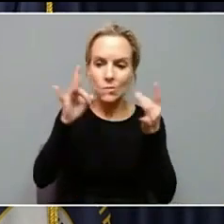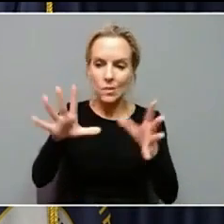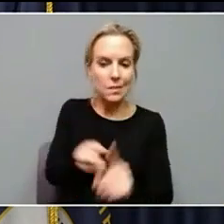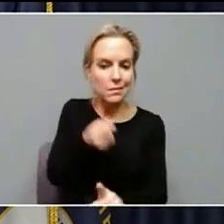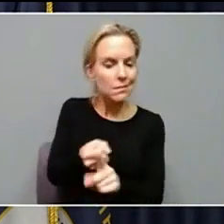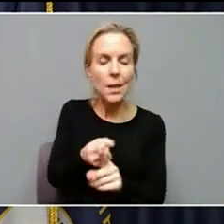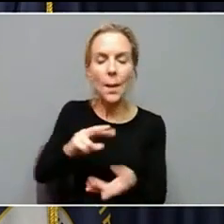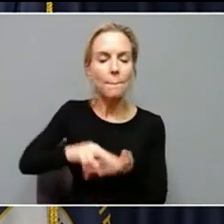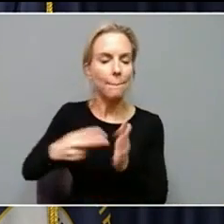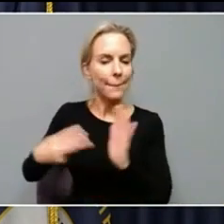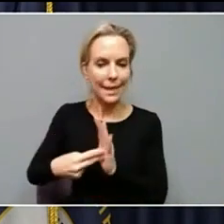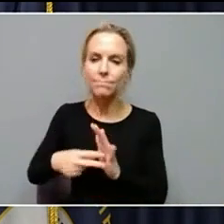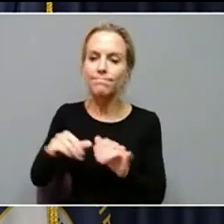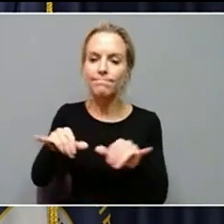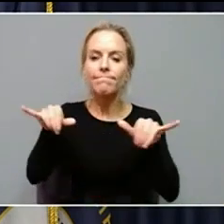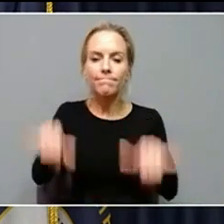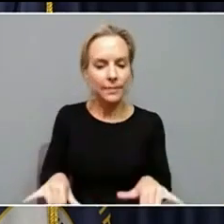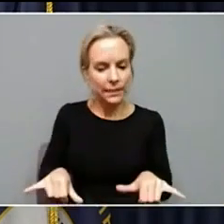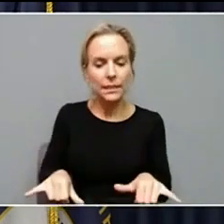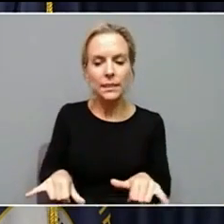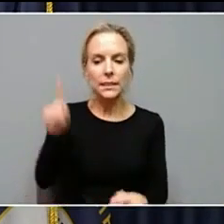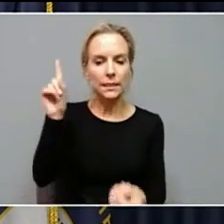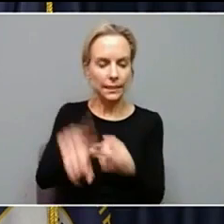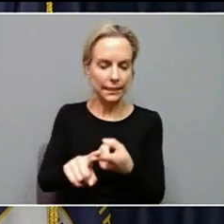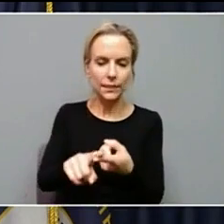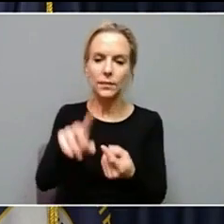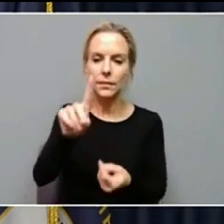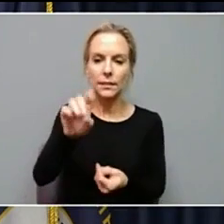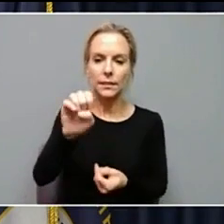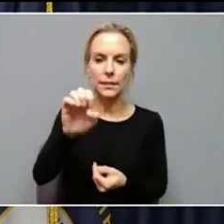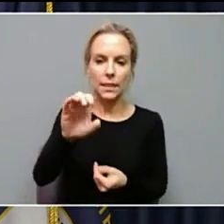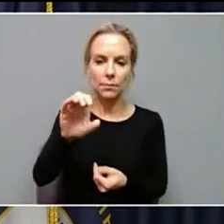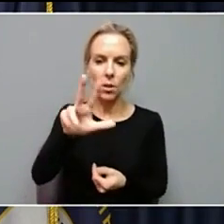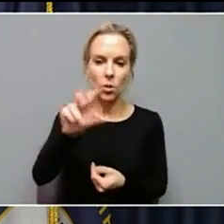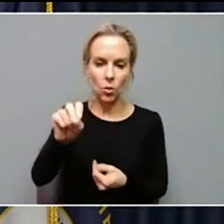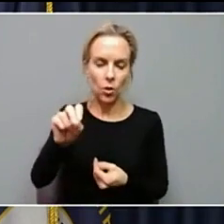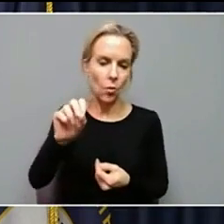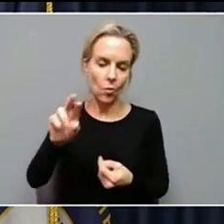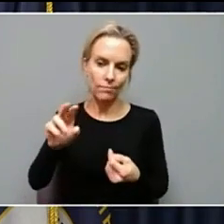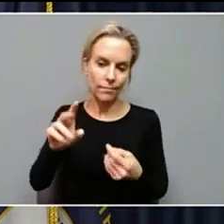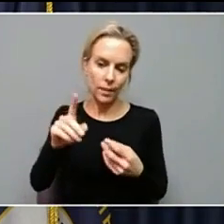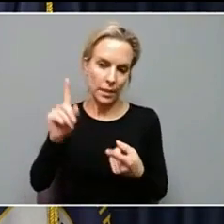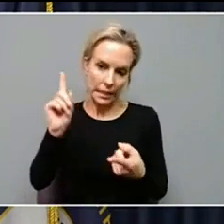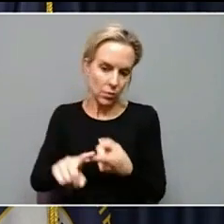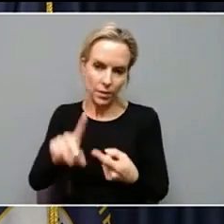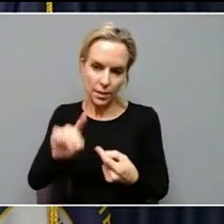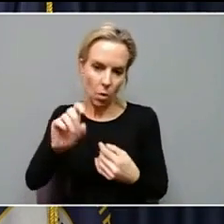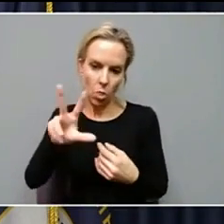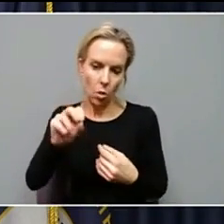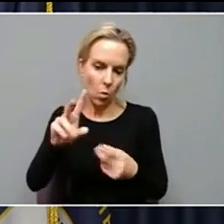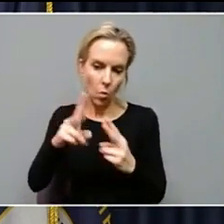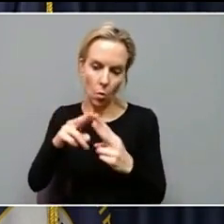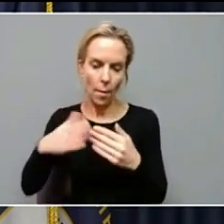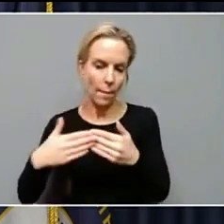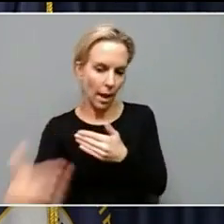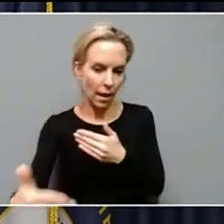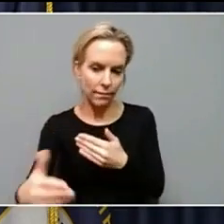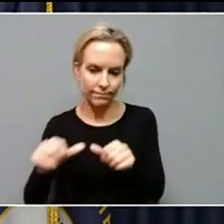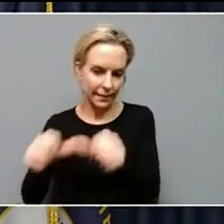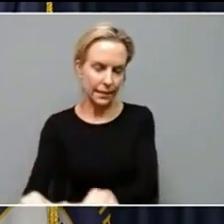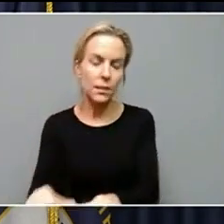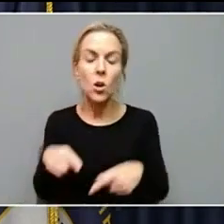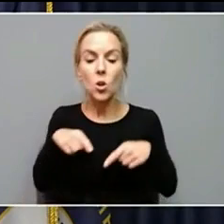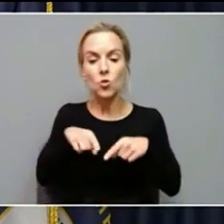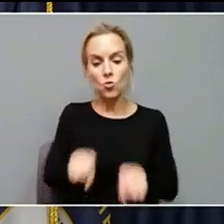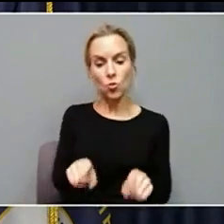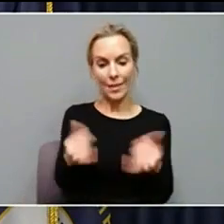until at least December 30th, if not beyond that. During this time, the teams will continue to do what